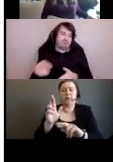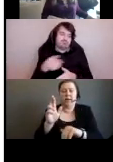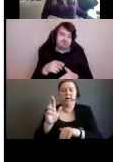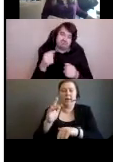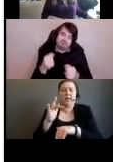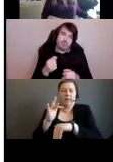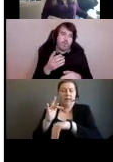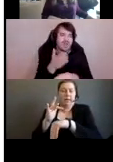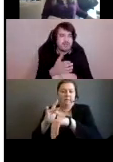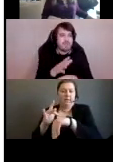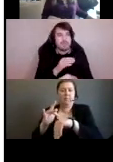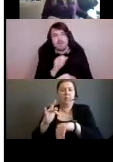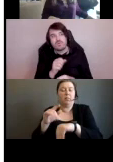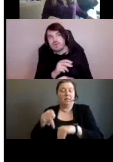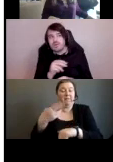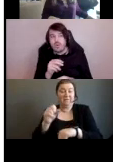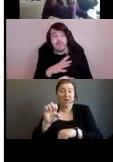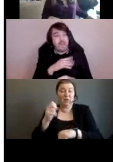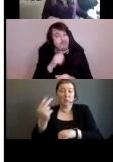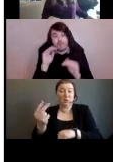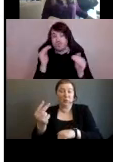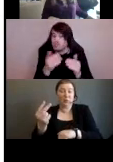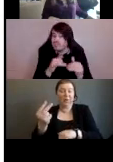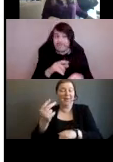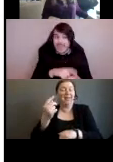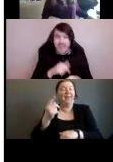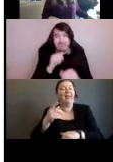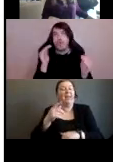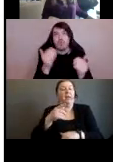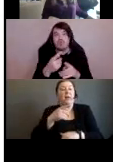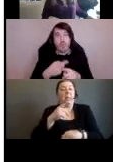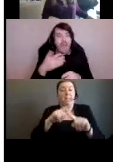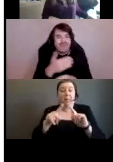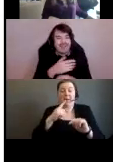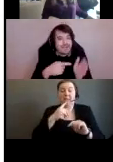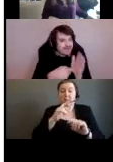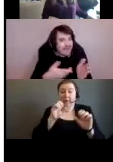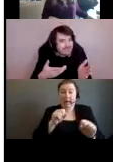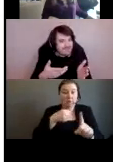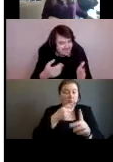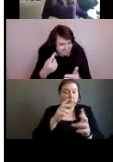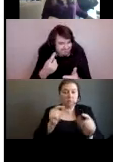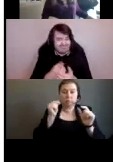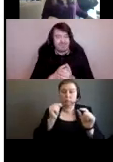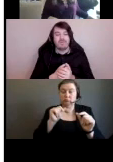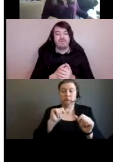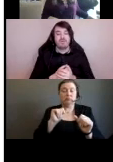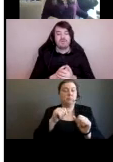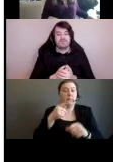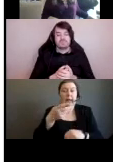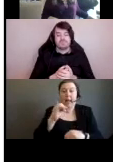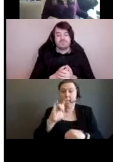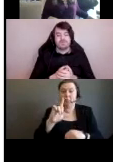say, April of phase 2 due to vaccine supply. So yes, people will be further